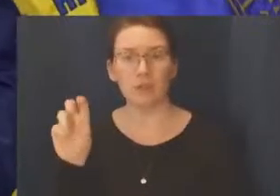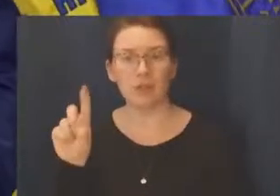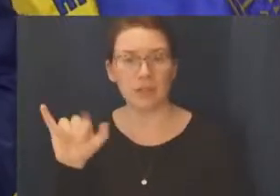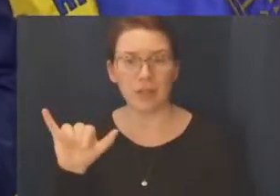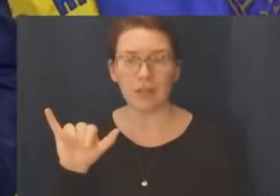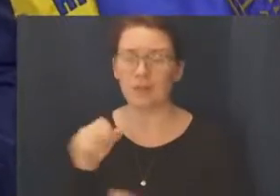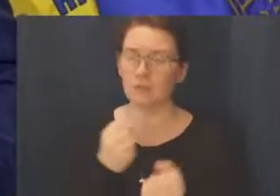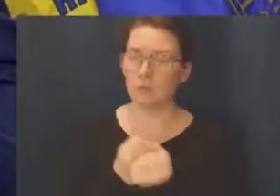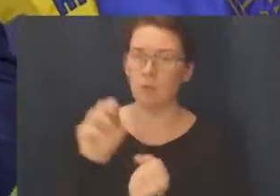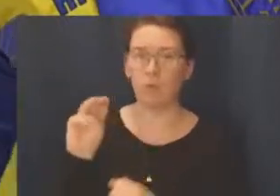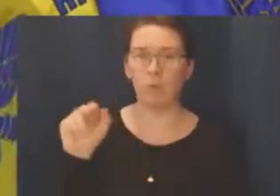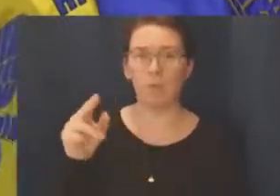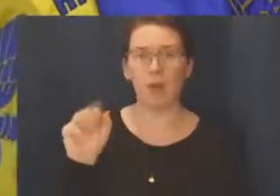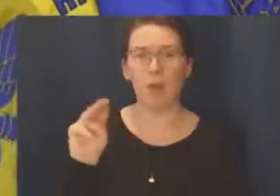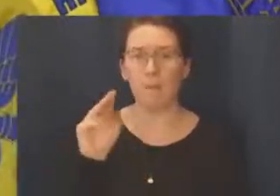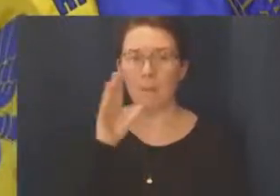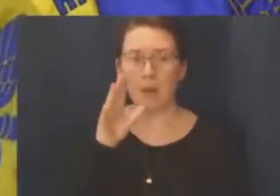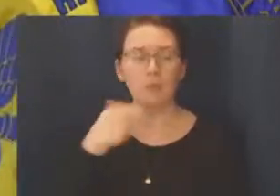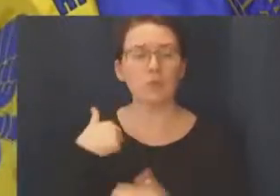want to introduce Speaker Mike Schultz.